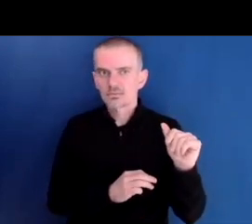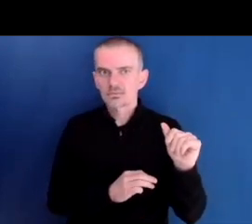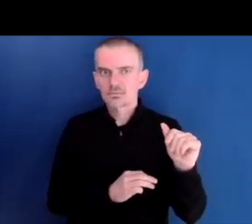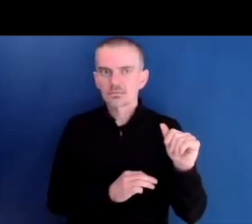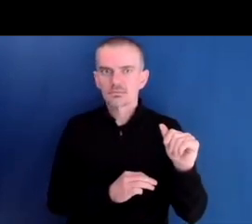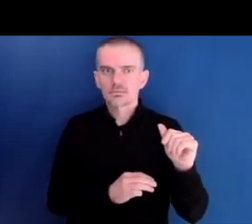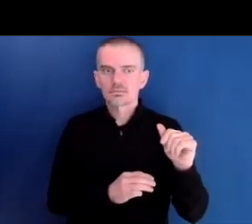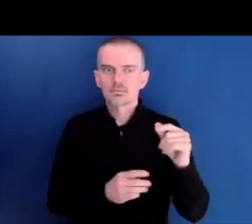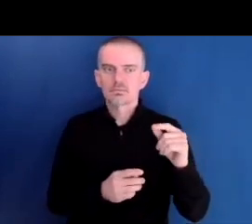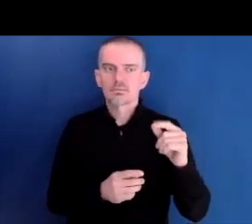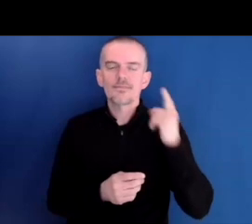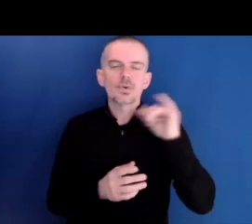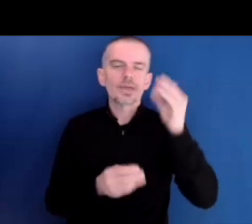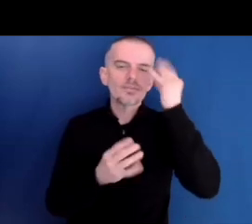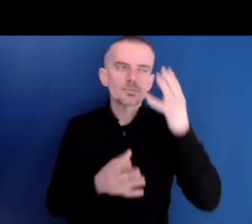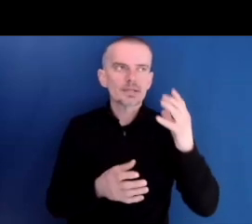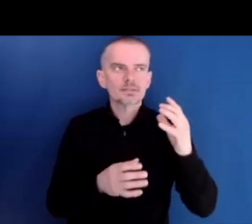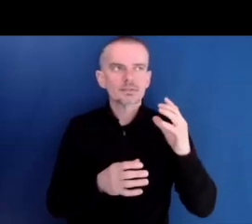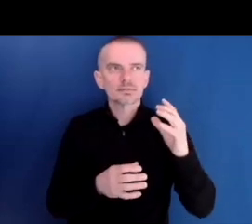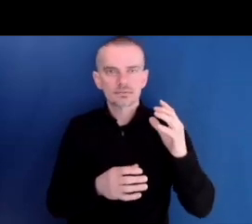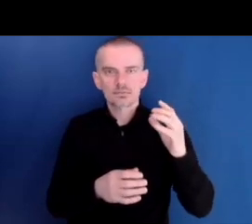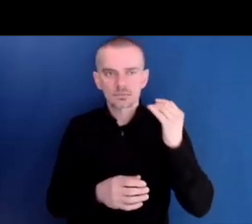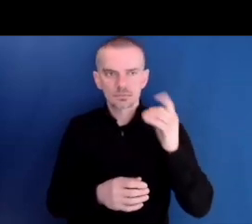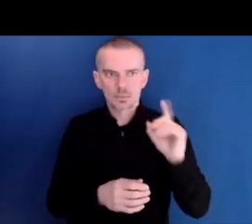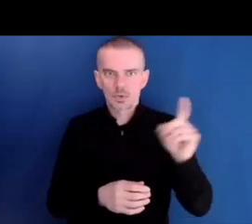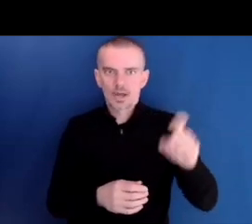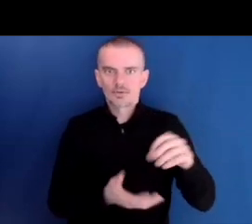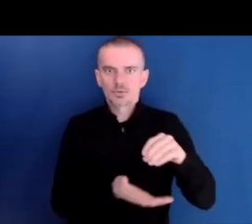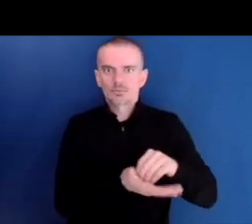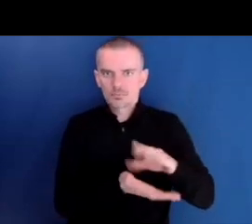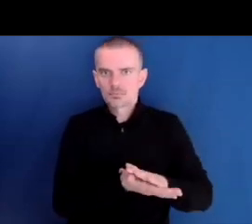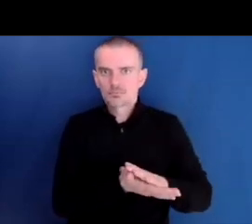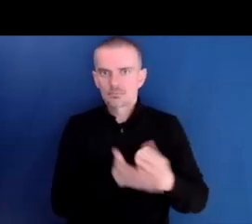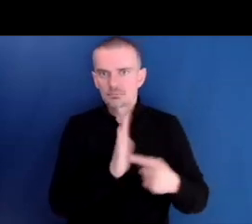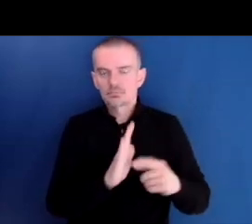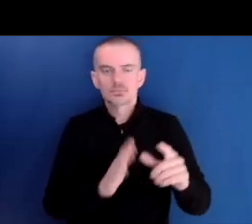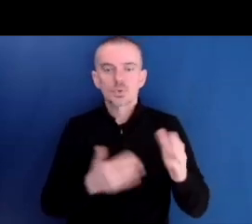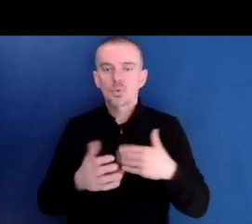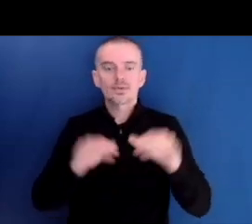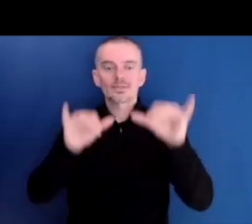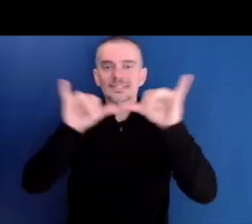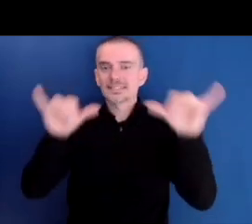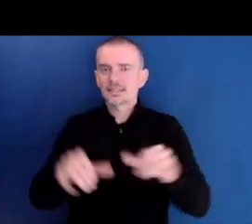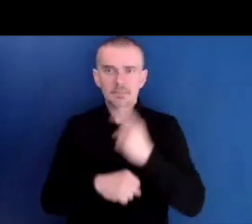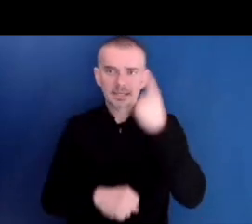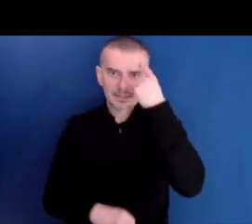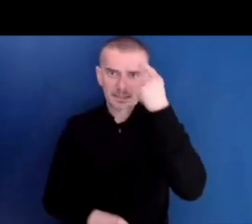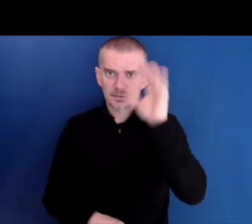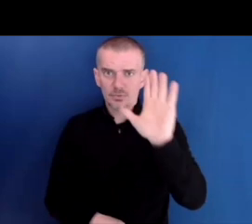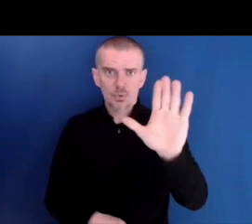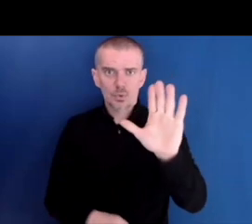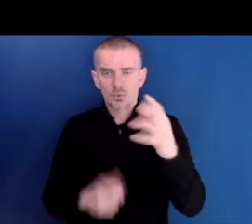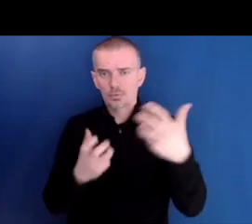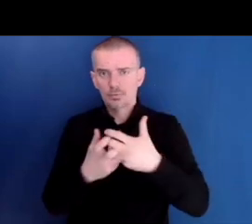record of. So you can use, whatever system makes sense and fits with your email system